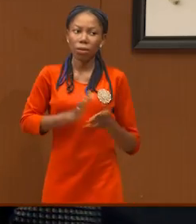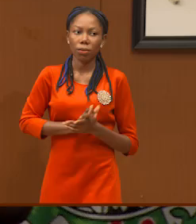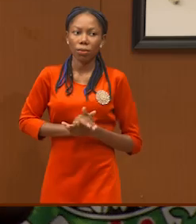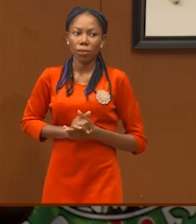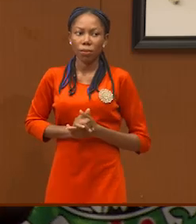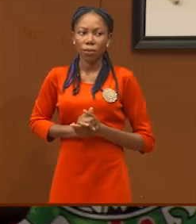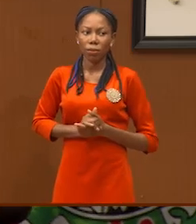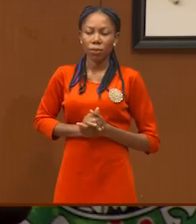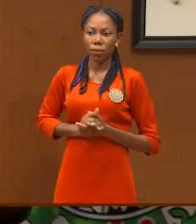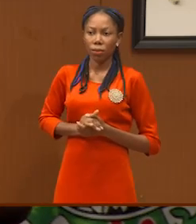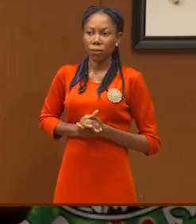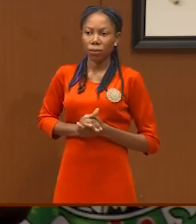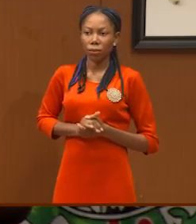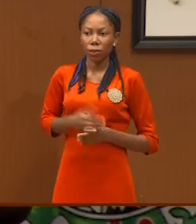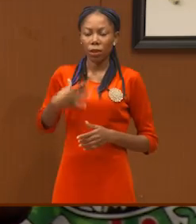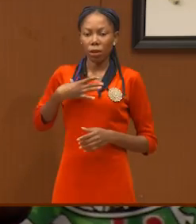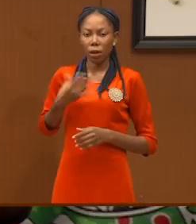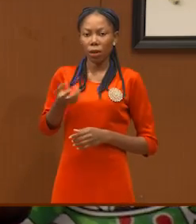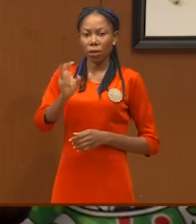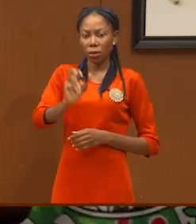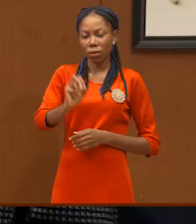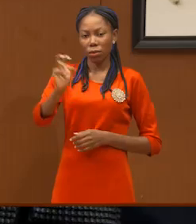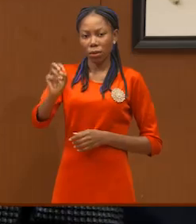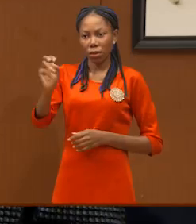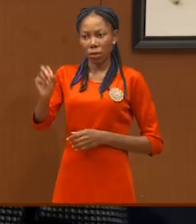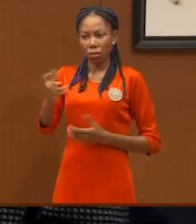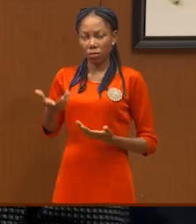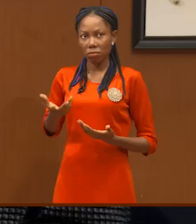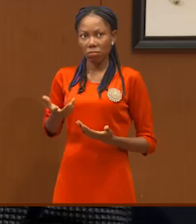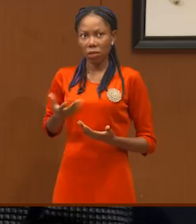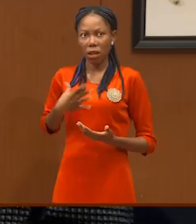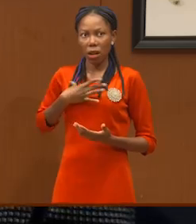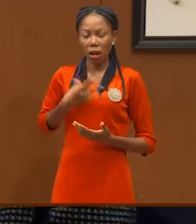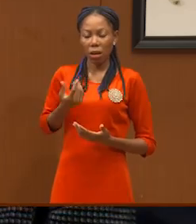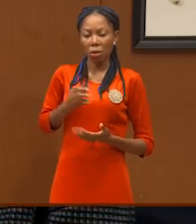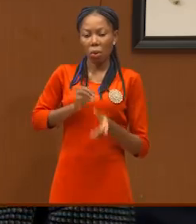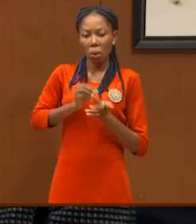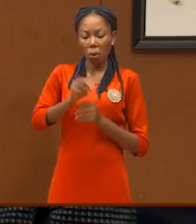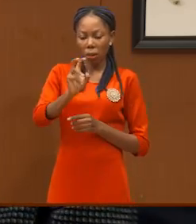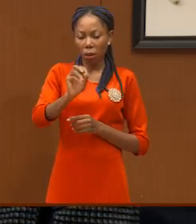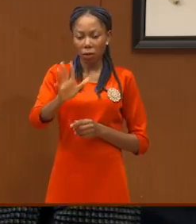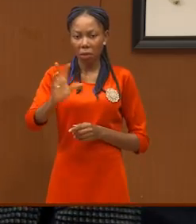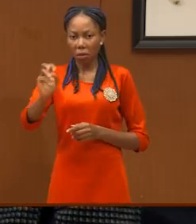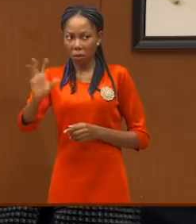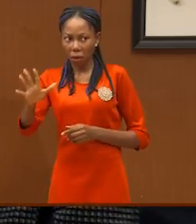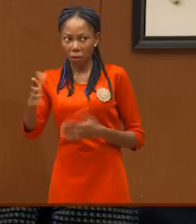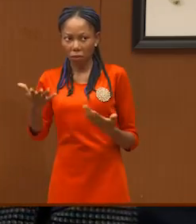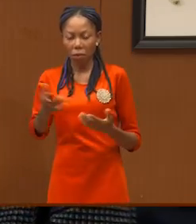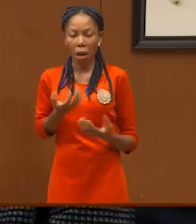34 times is 120. 120. Yeah, maybe 35. So